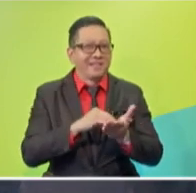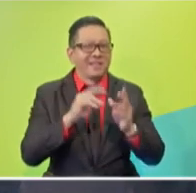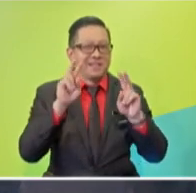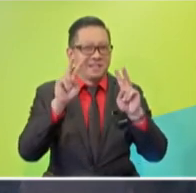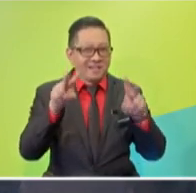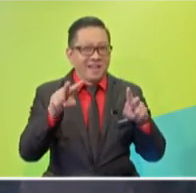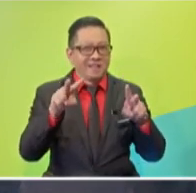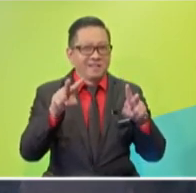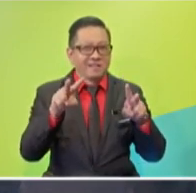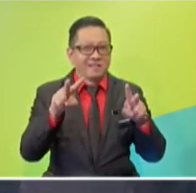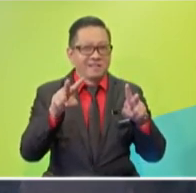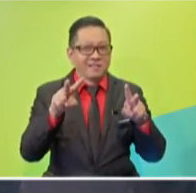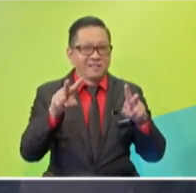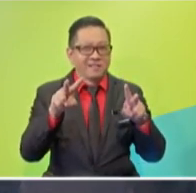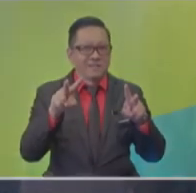DidikTV KPM.